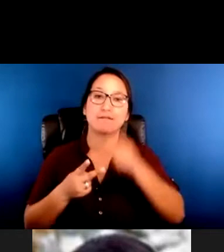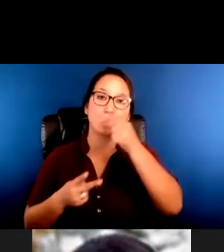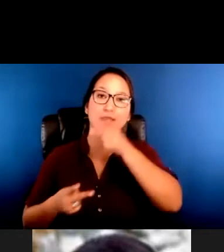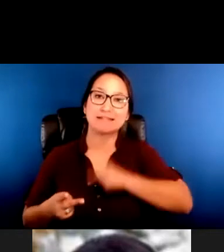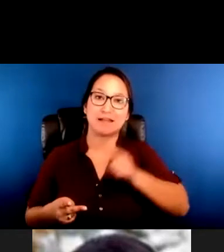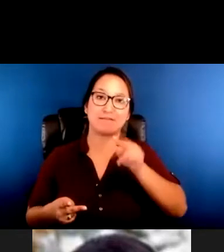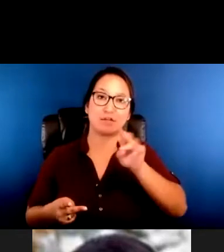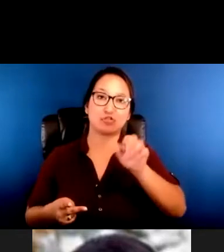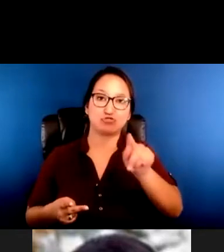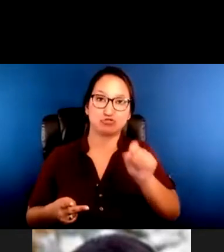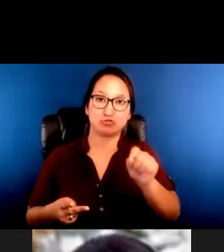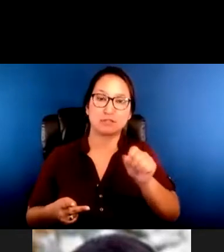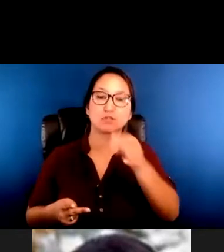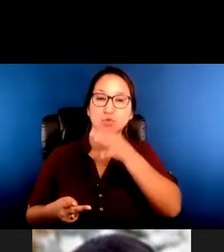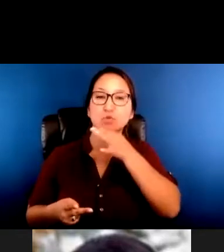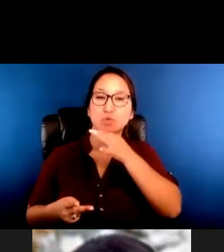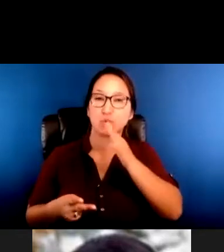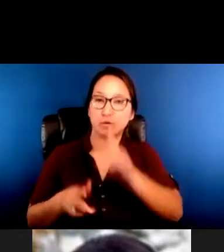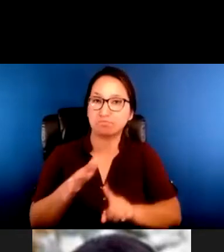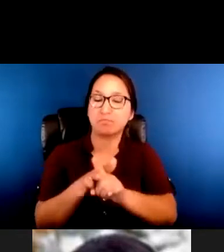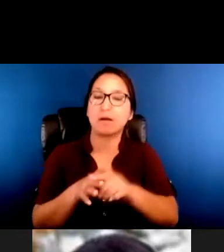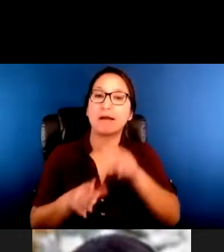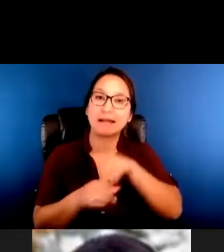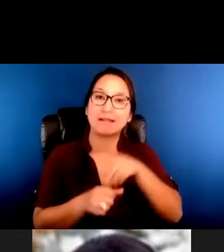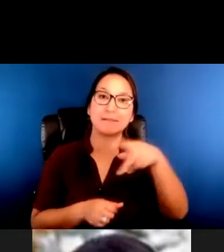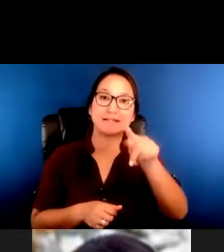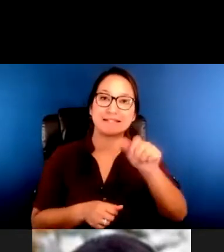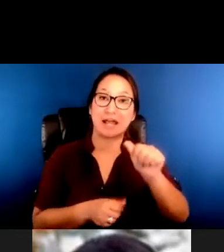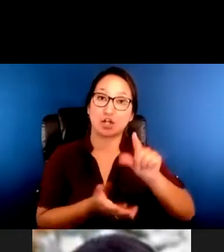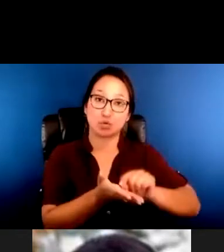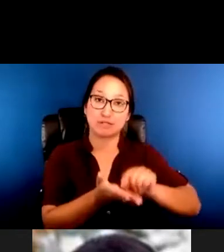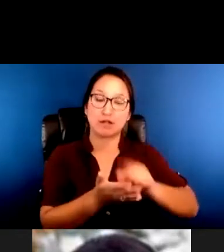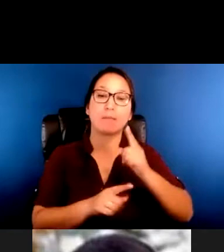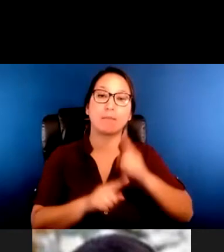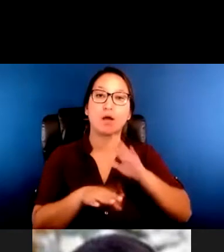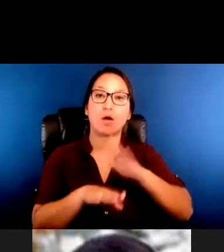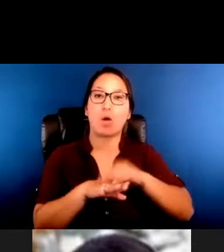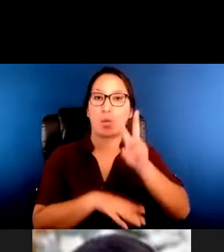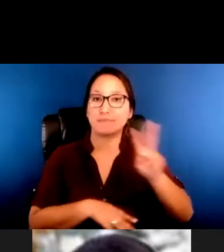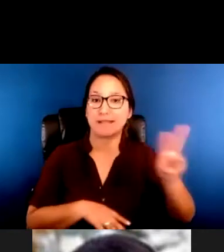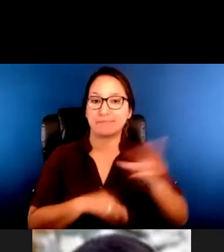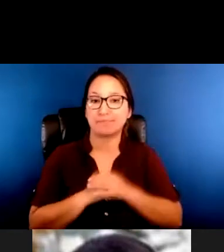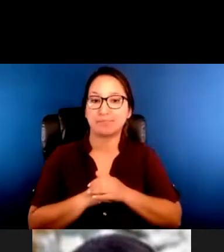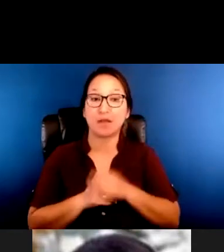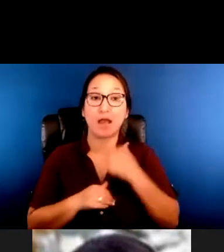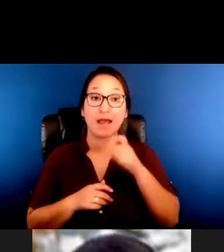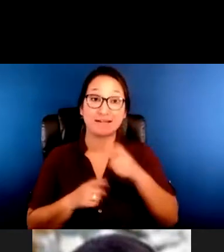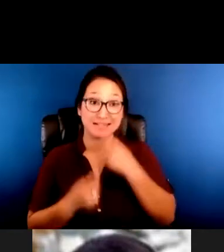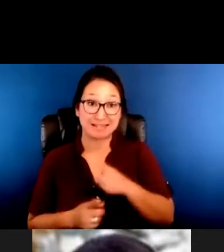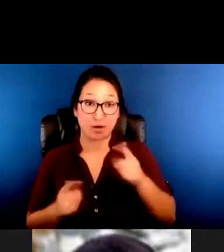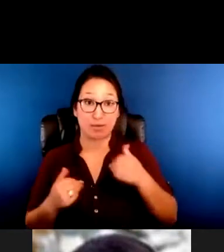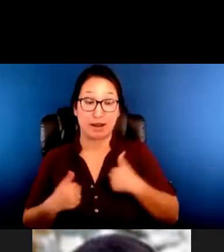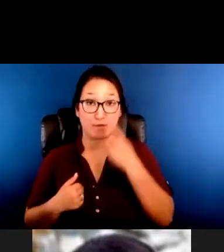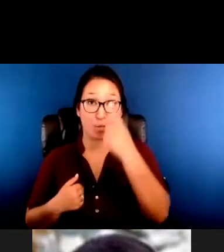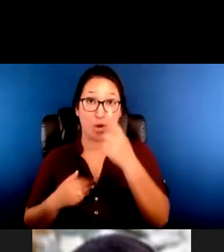in our PTA newsletter, and it will also be posted on our website. I need to make the announcement that we do have one open position